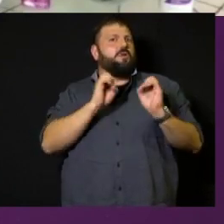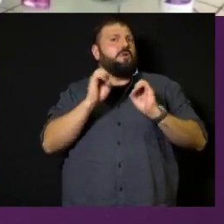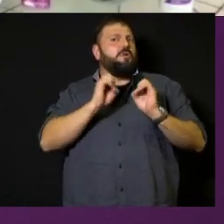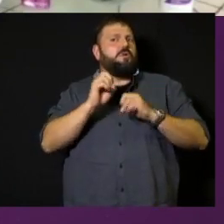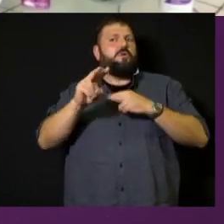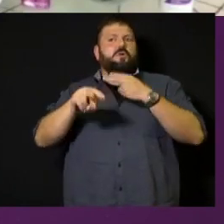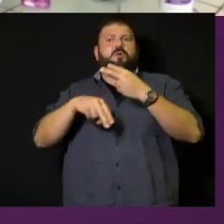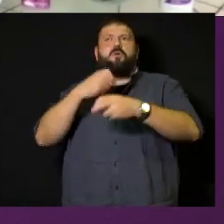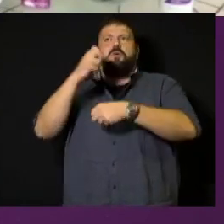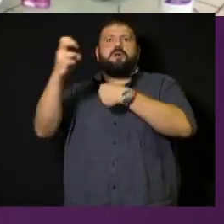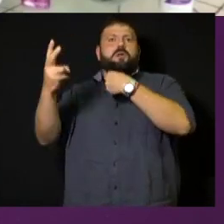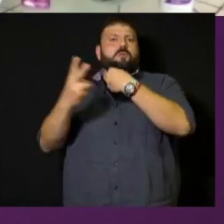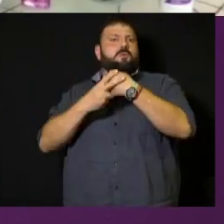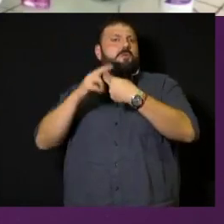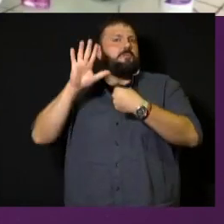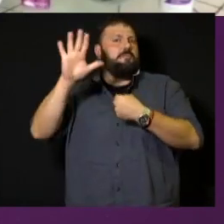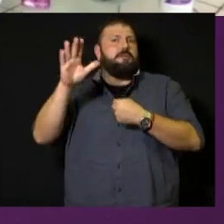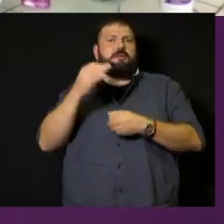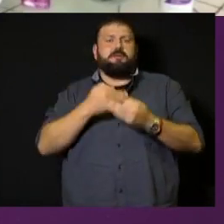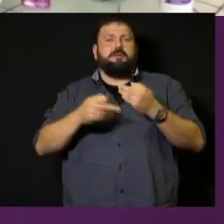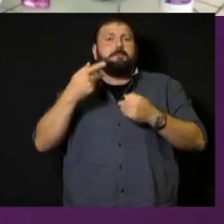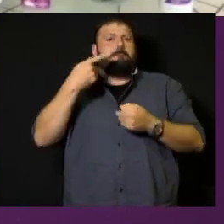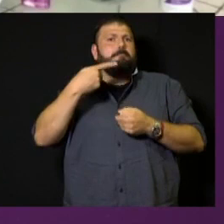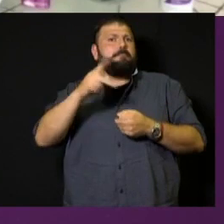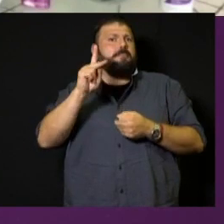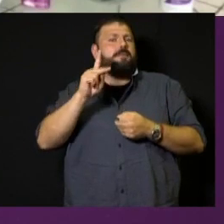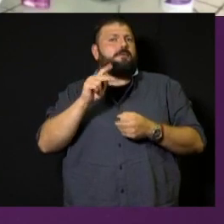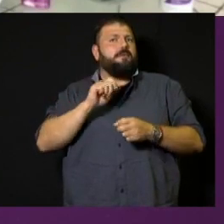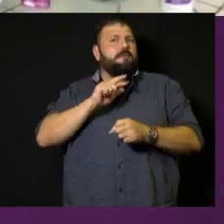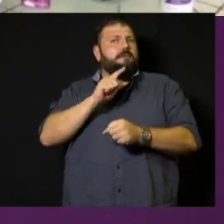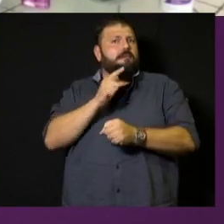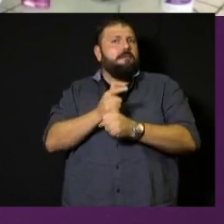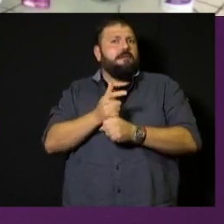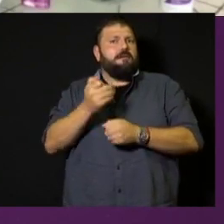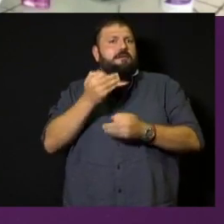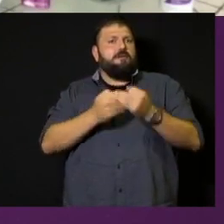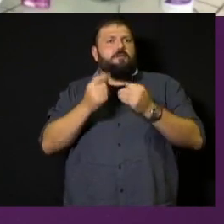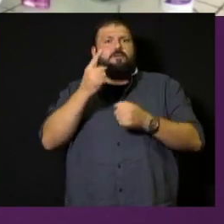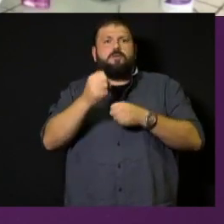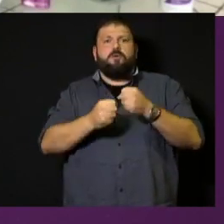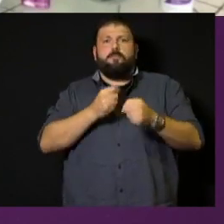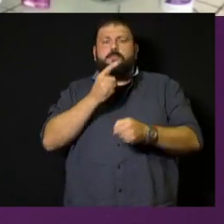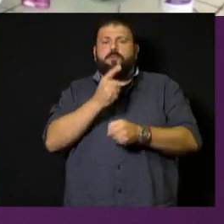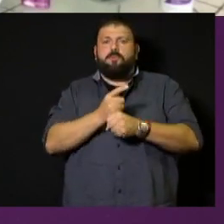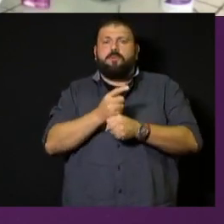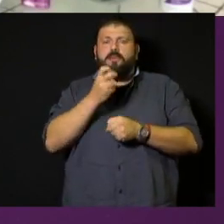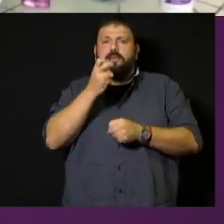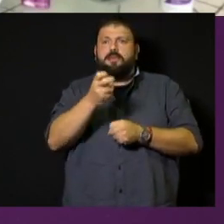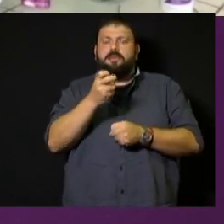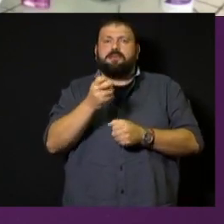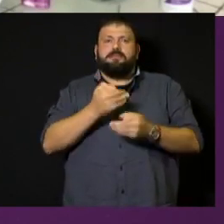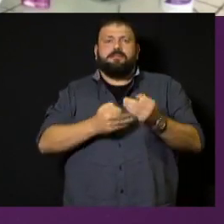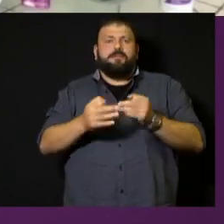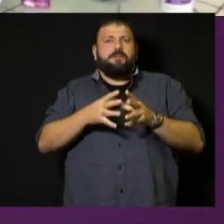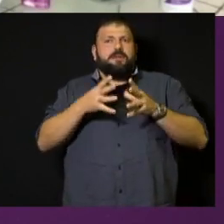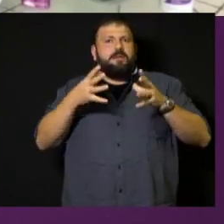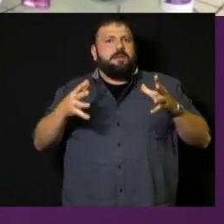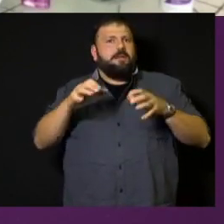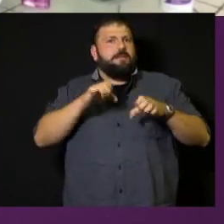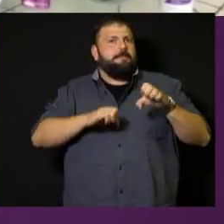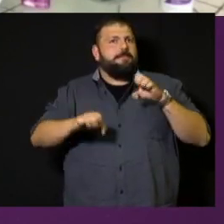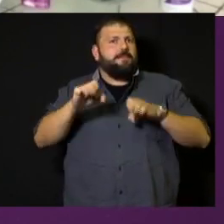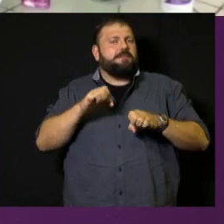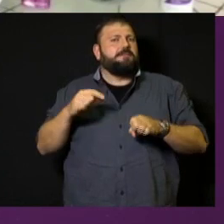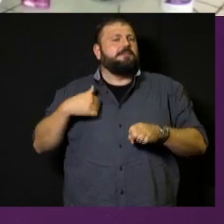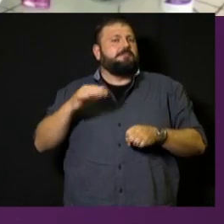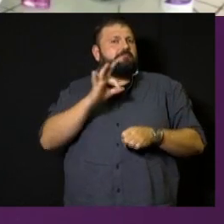it's been the longest period I don't go back to Europe. But along the way, I found a big opportunity, a great company. I found also